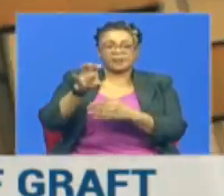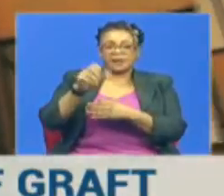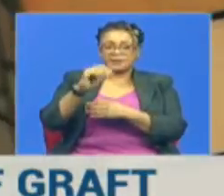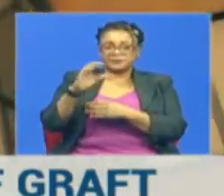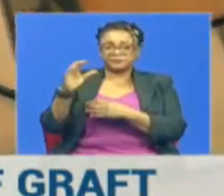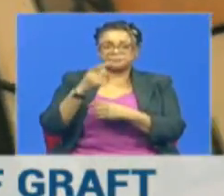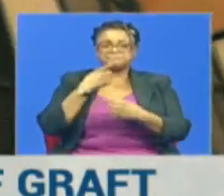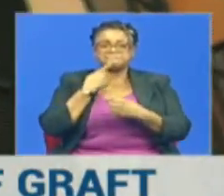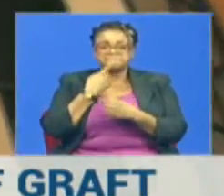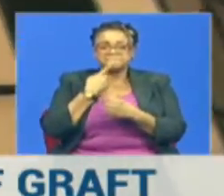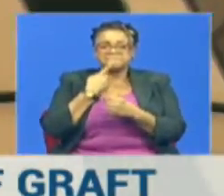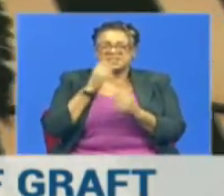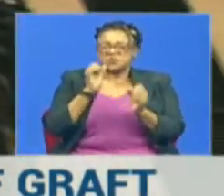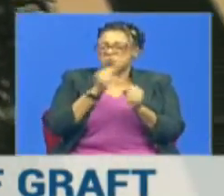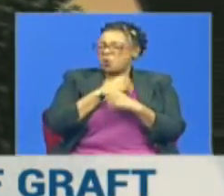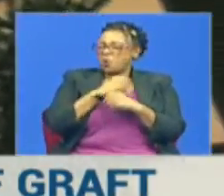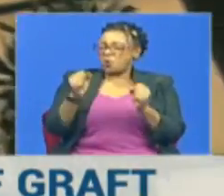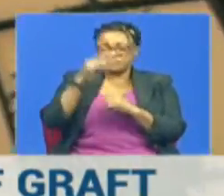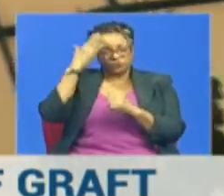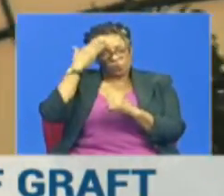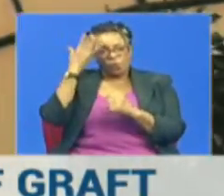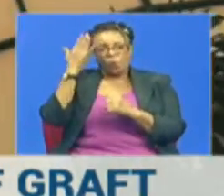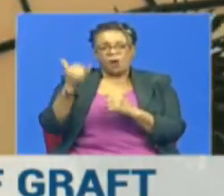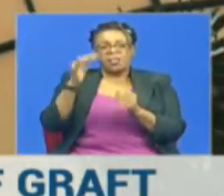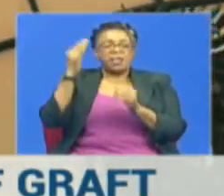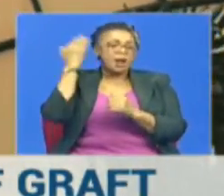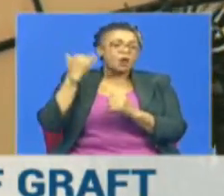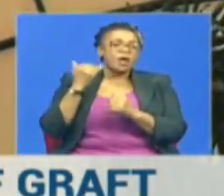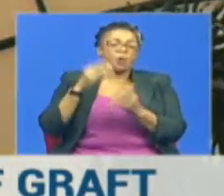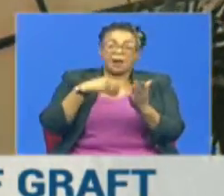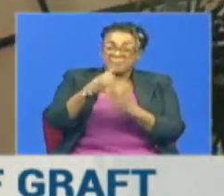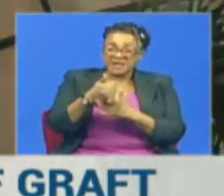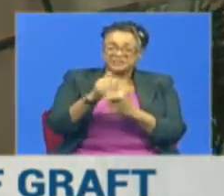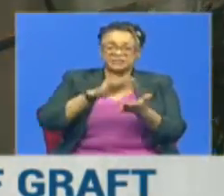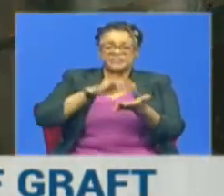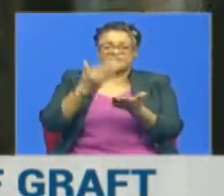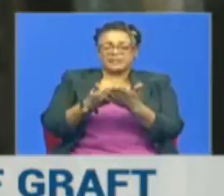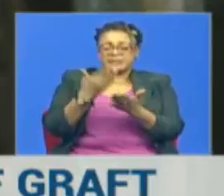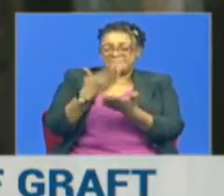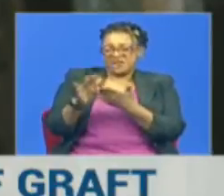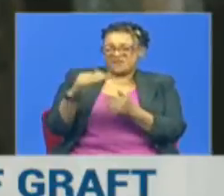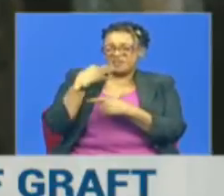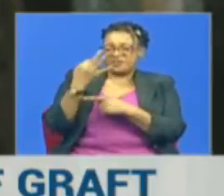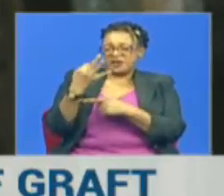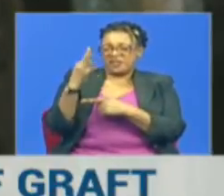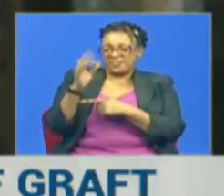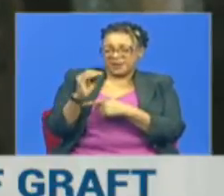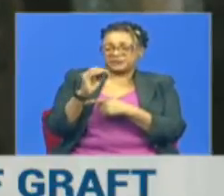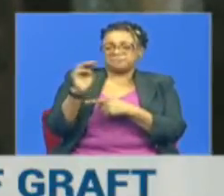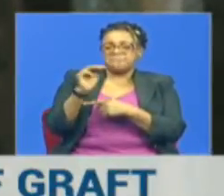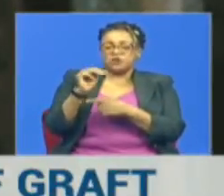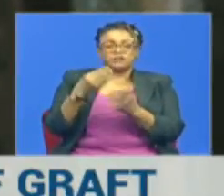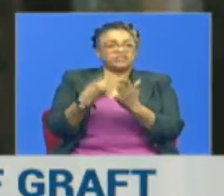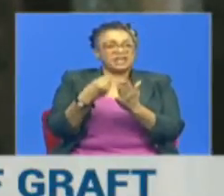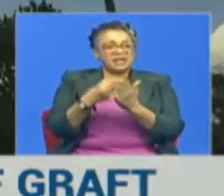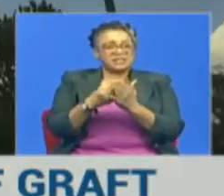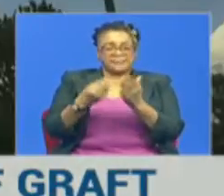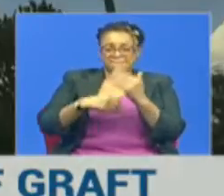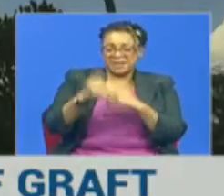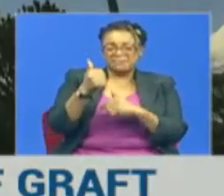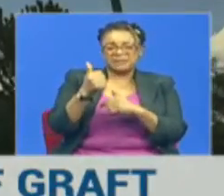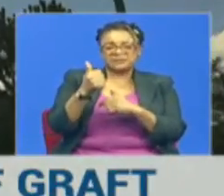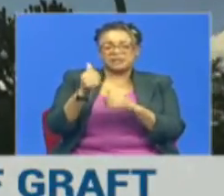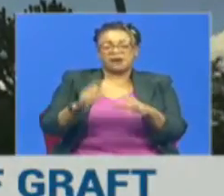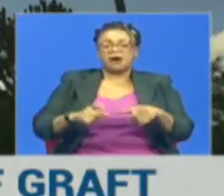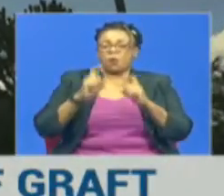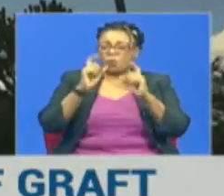it could not authenticate why the lawyers were paid, the funds were part of the 313 million shillings in payments awarded to